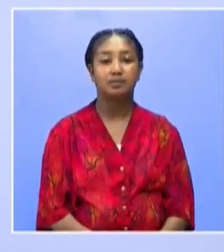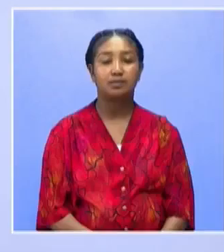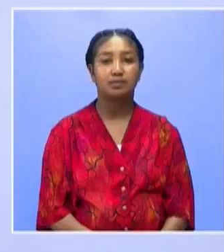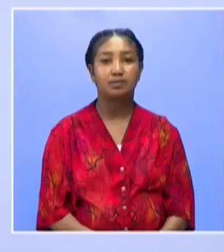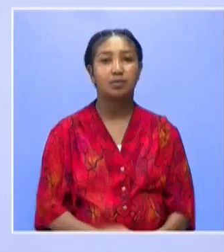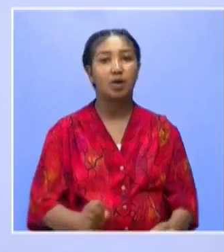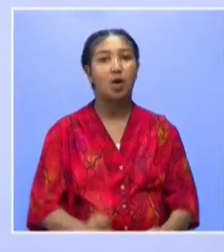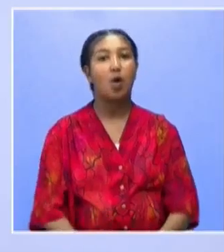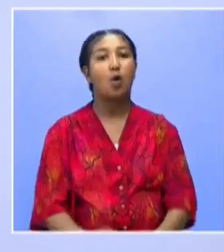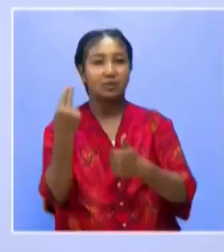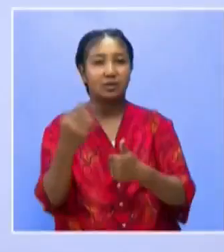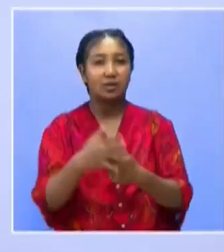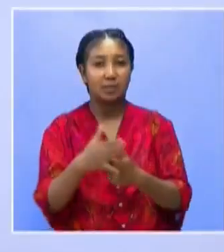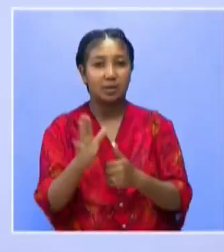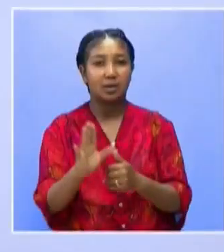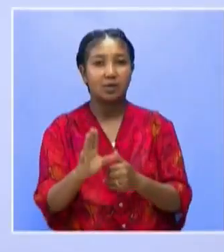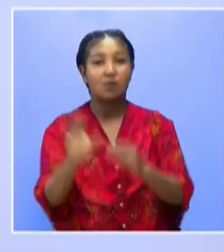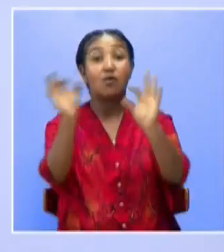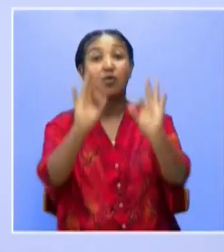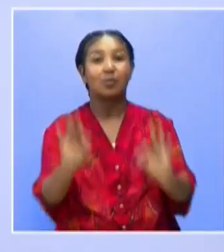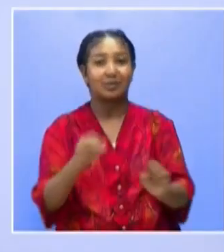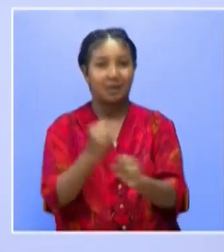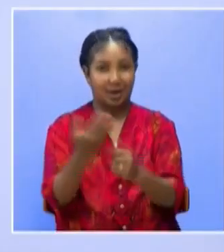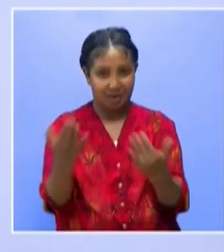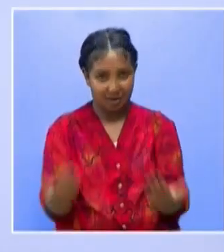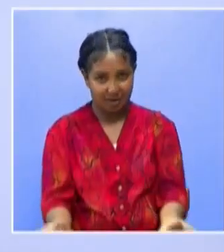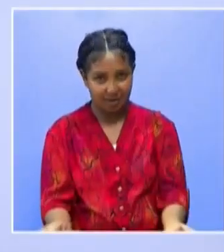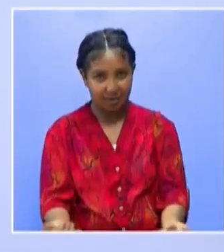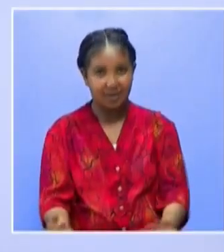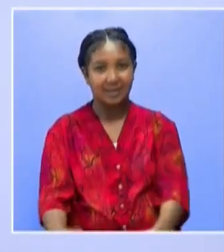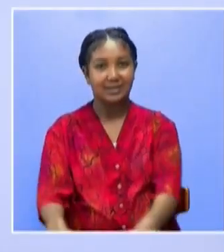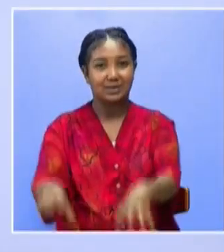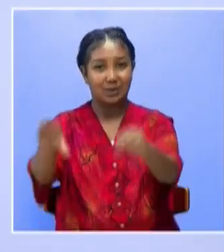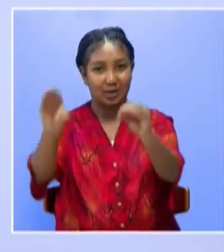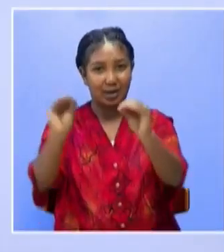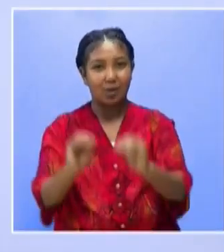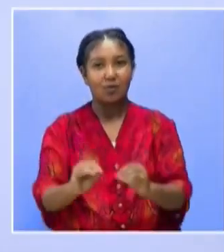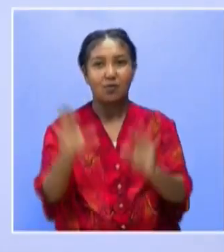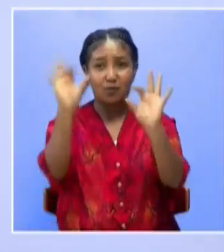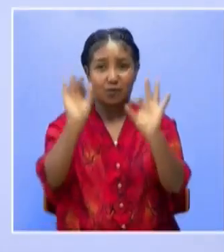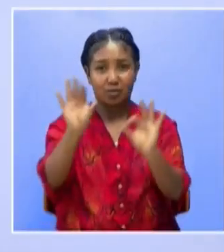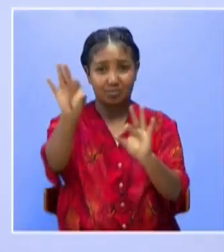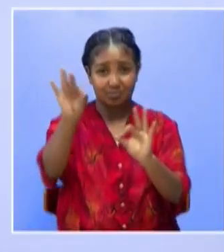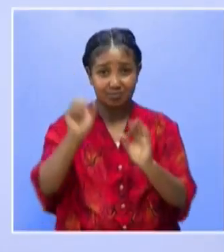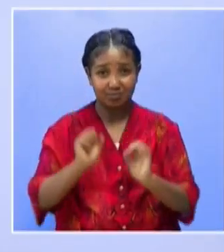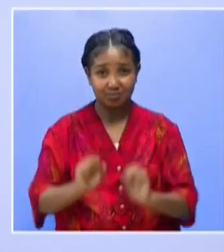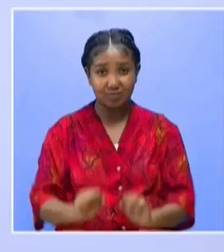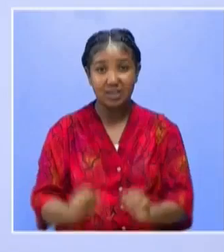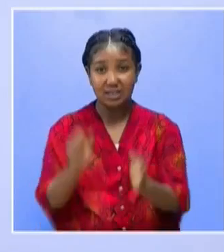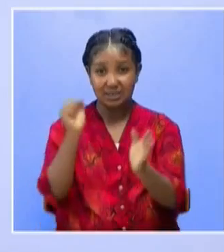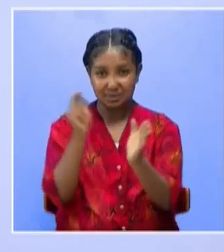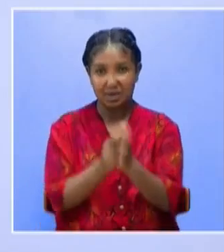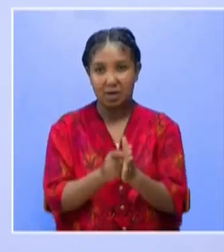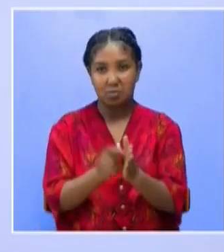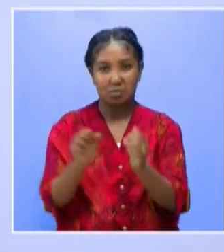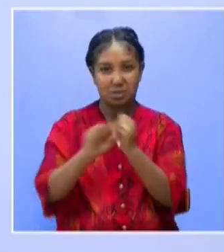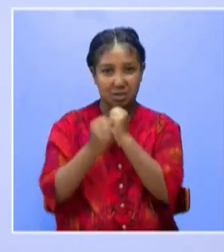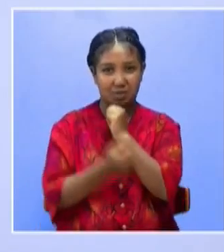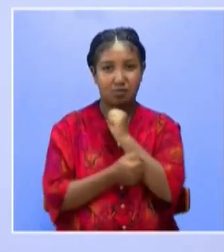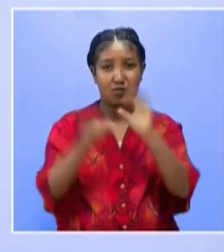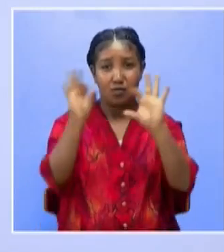How can let's identify its forms? Student, can you derive the form from this